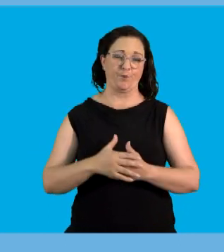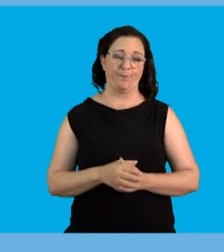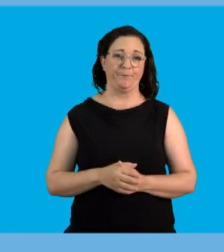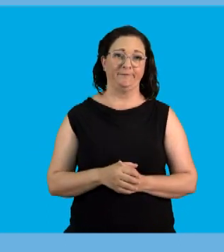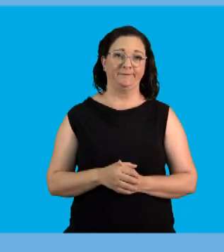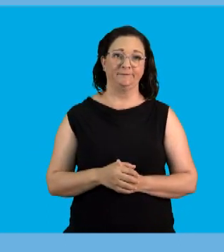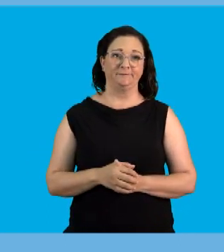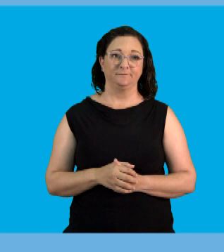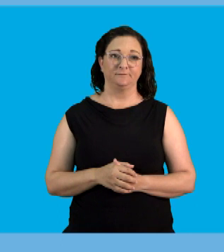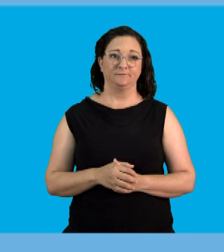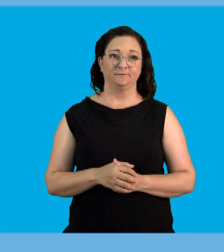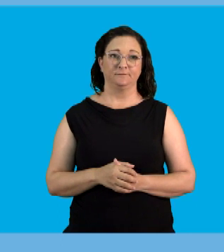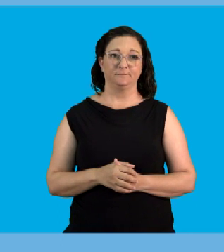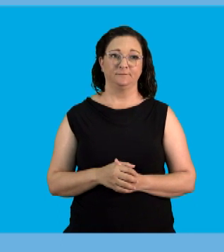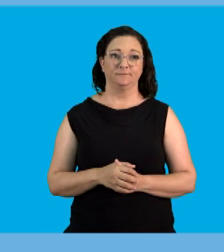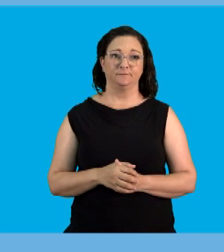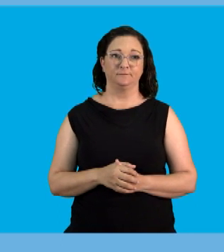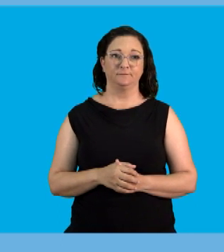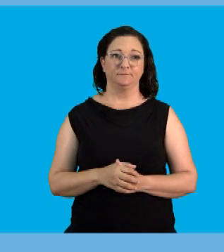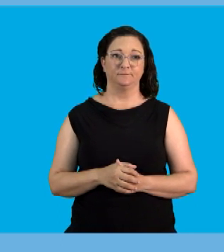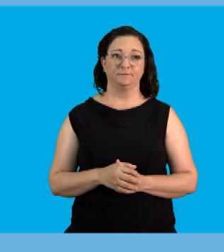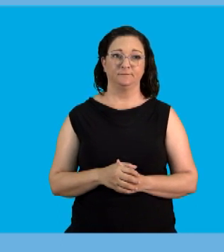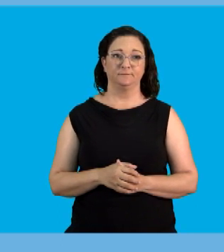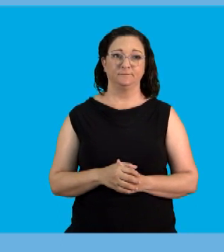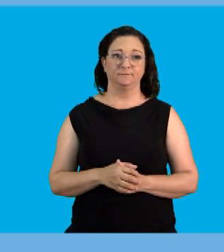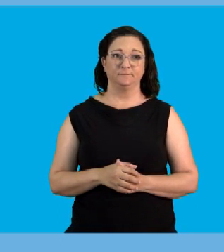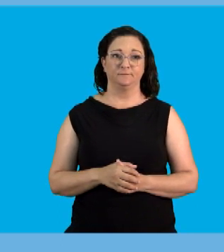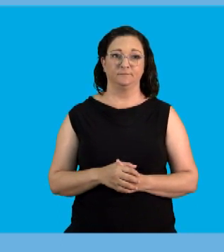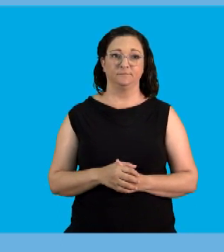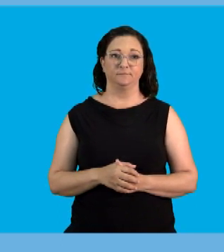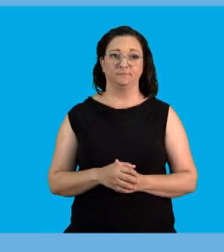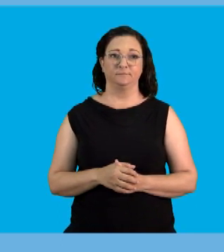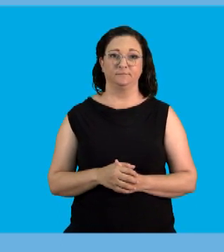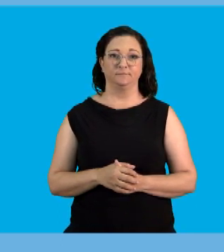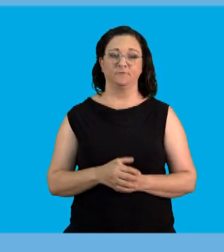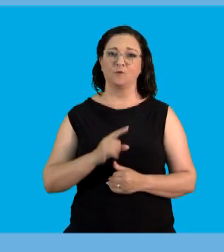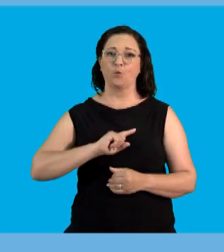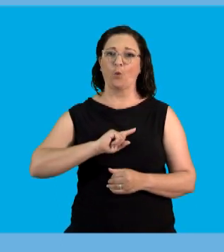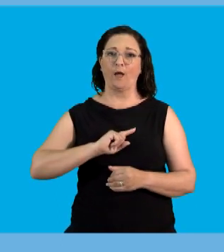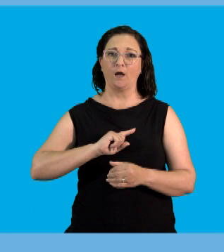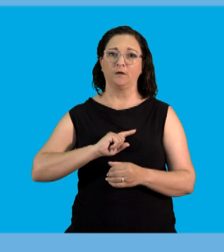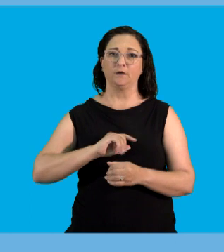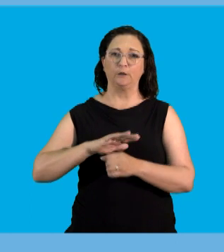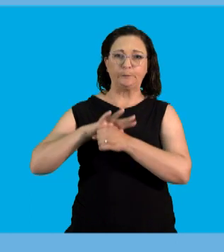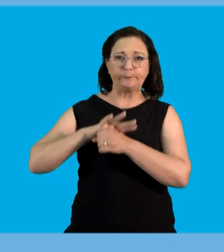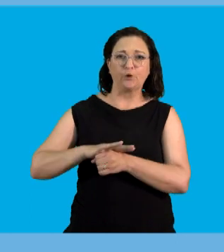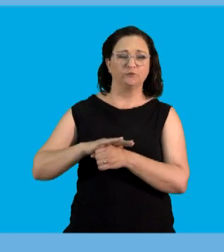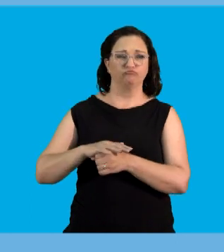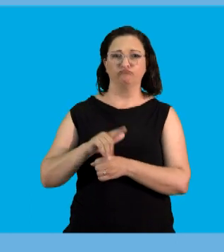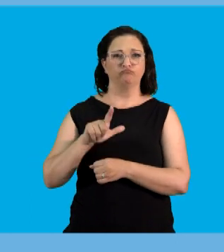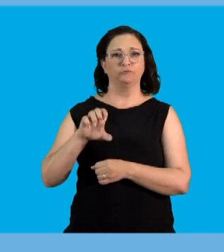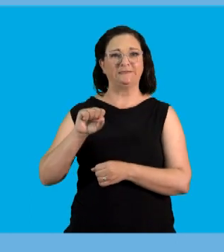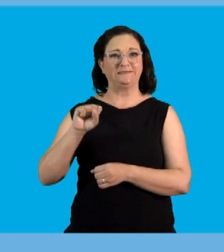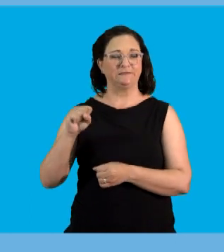there's going to be less collisions. Why? Again, picture number 1, because there is less pressure.